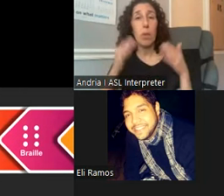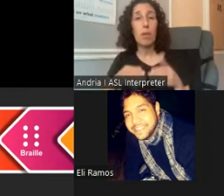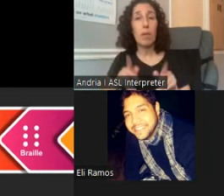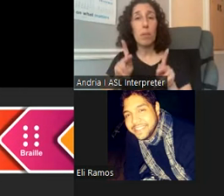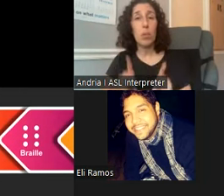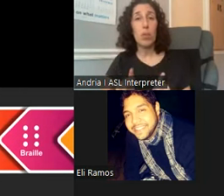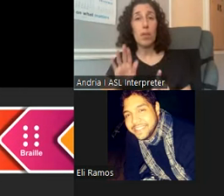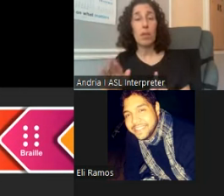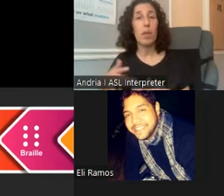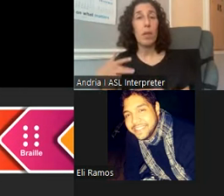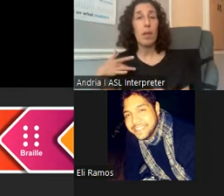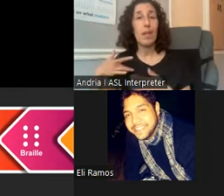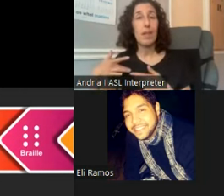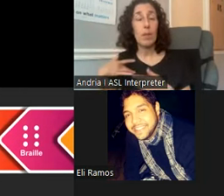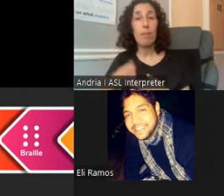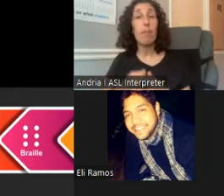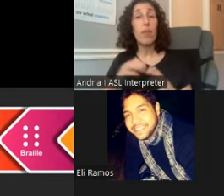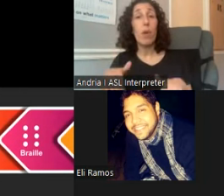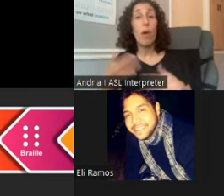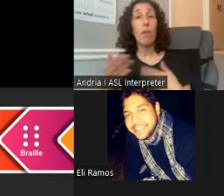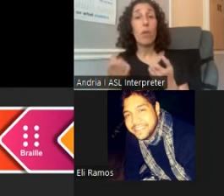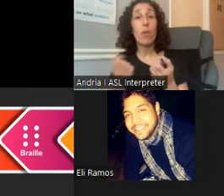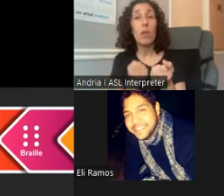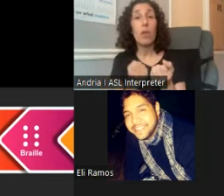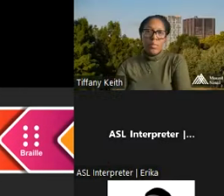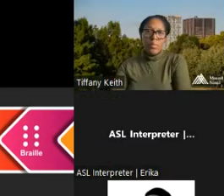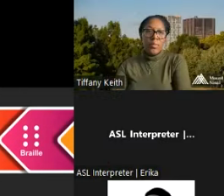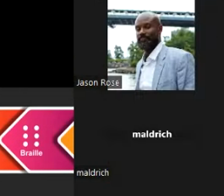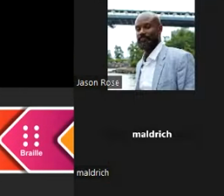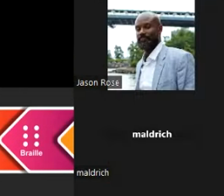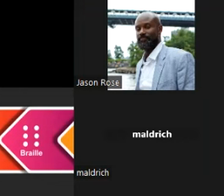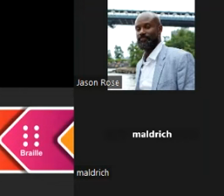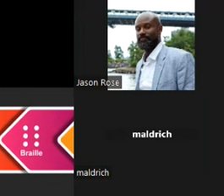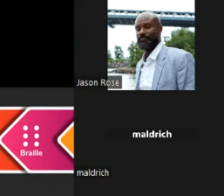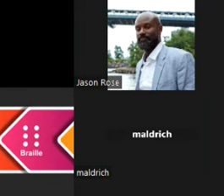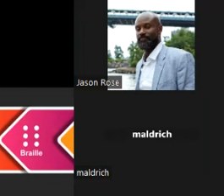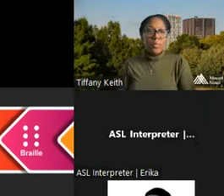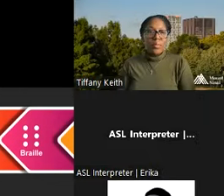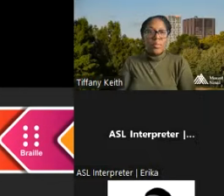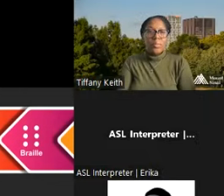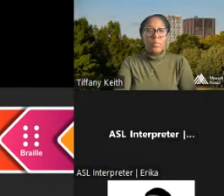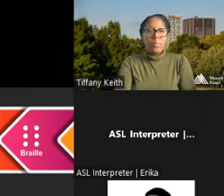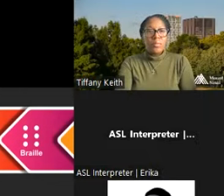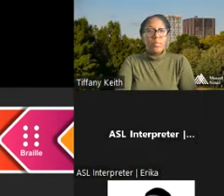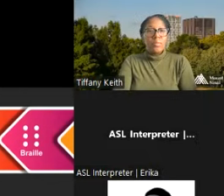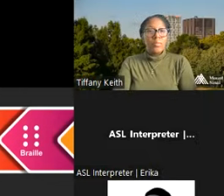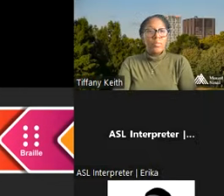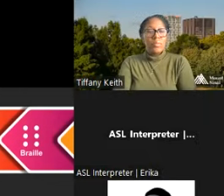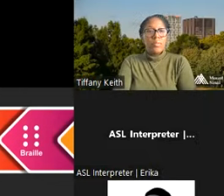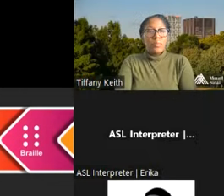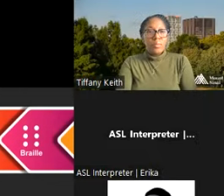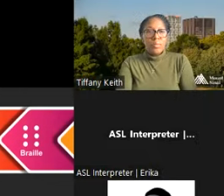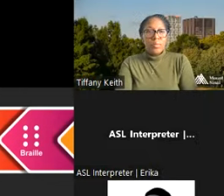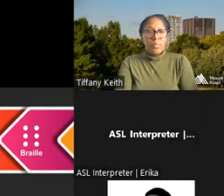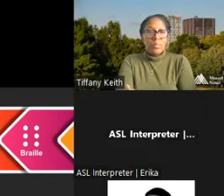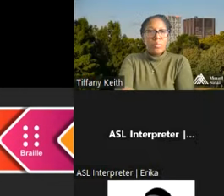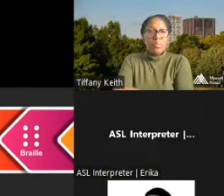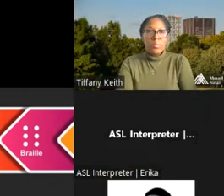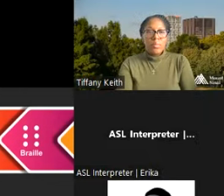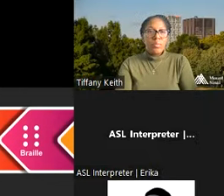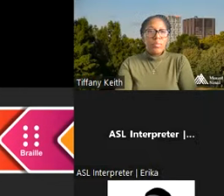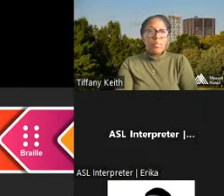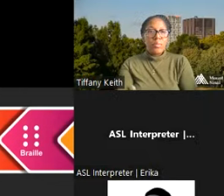concerns. Offer supportive words that let them know that you're hearing them and understanding the situation. Maintain focus